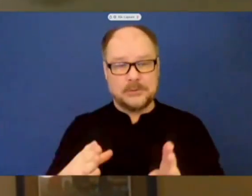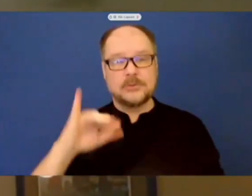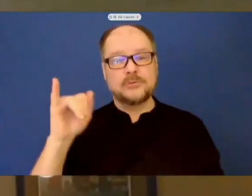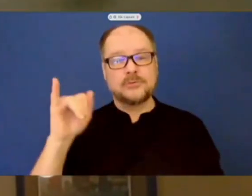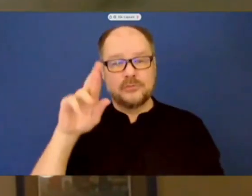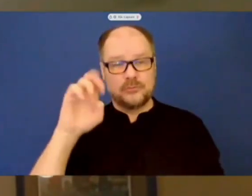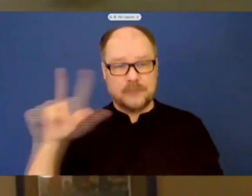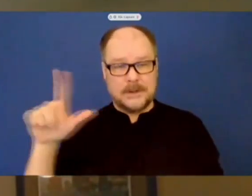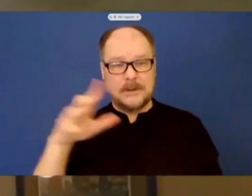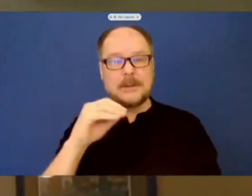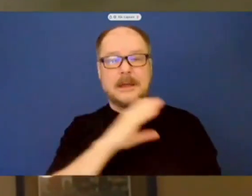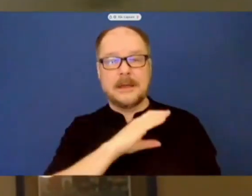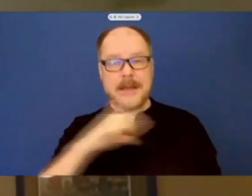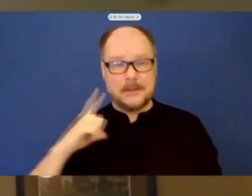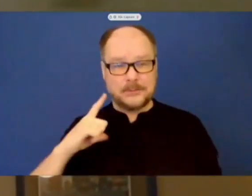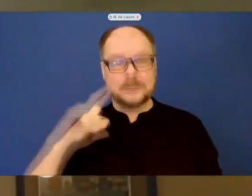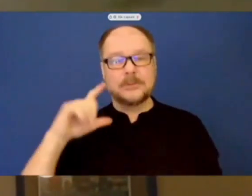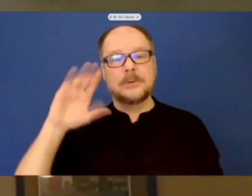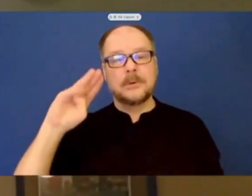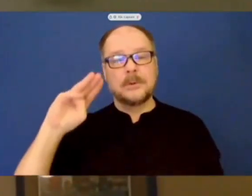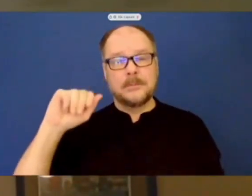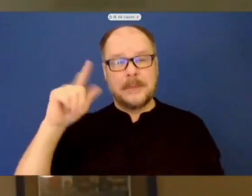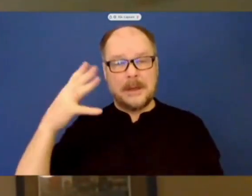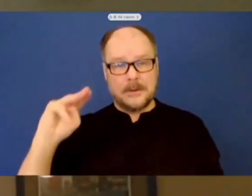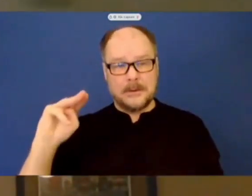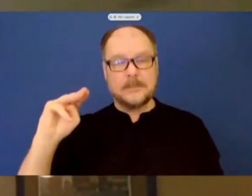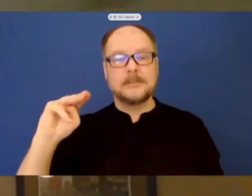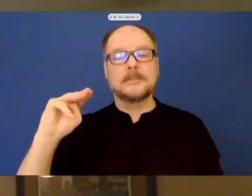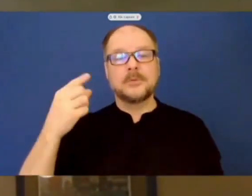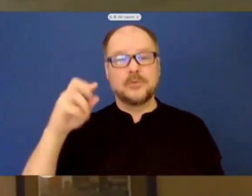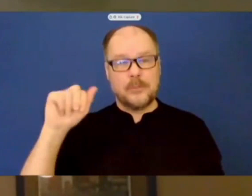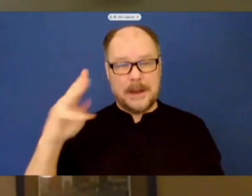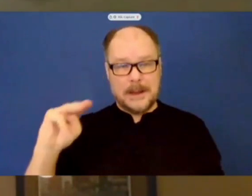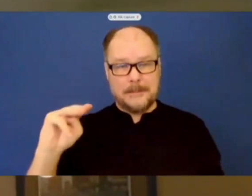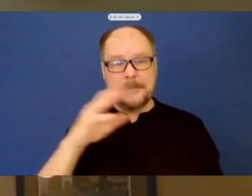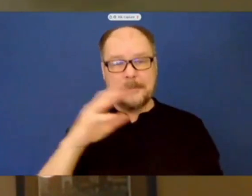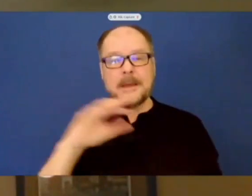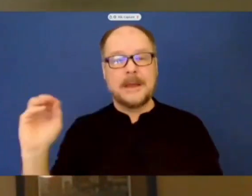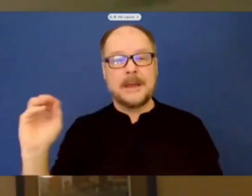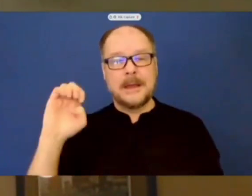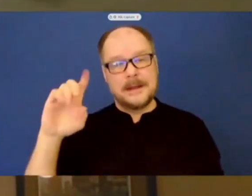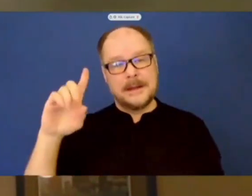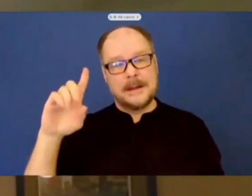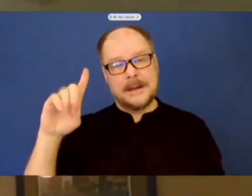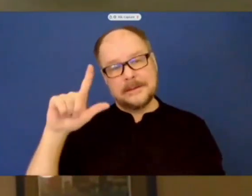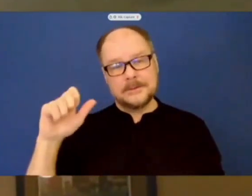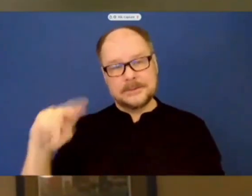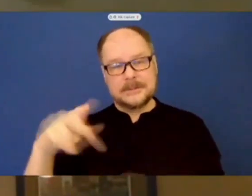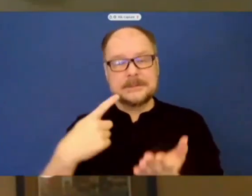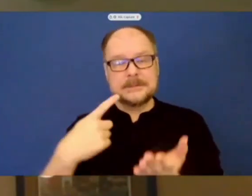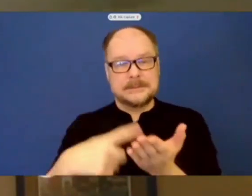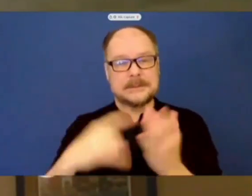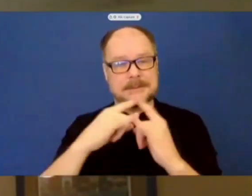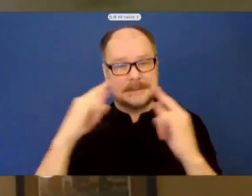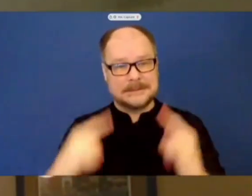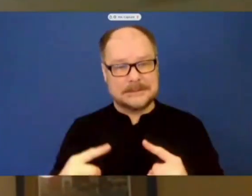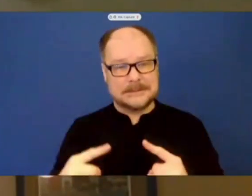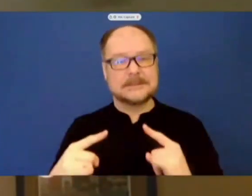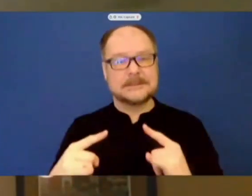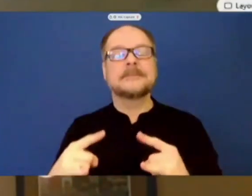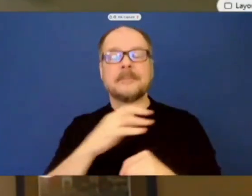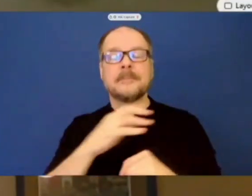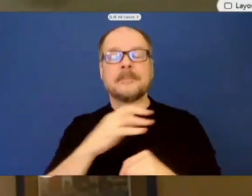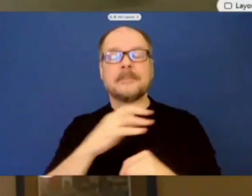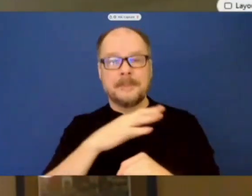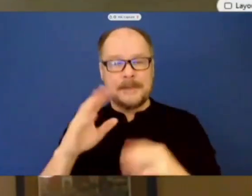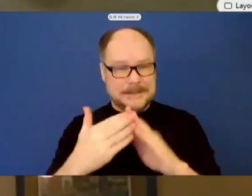Councilman Malcolm Graham and Larkin Eggleston last week to talk about tent city and to see whether or not there was a way that we could form some